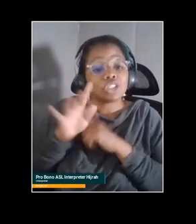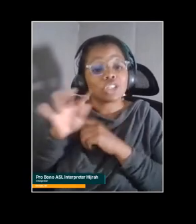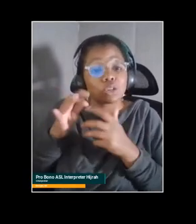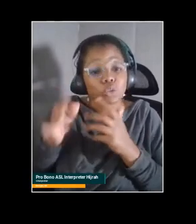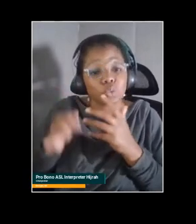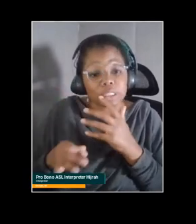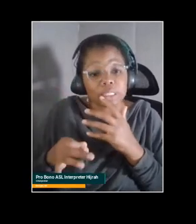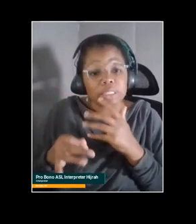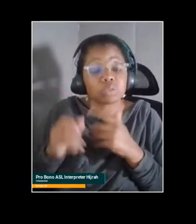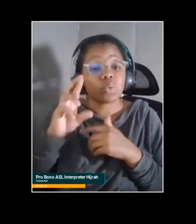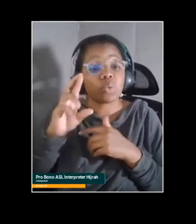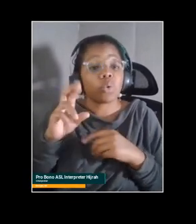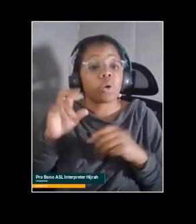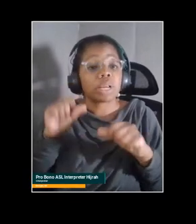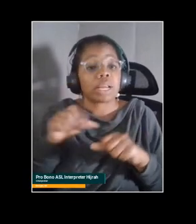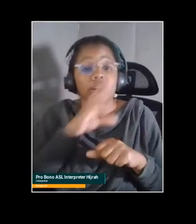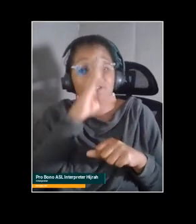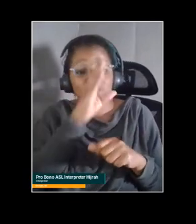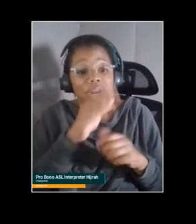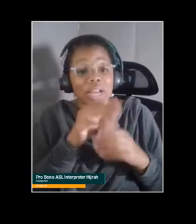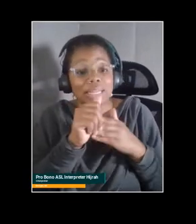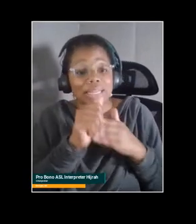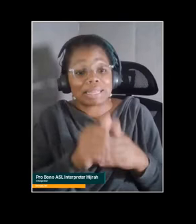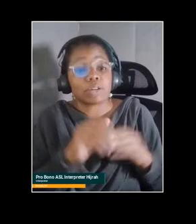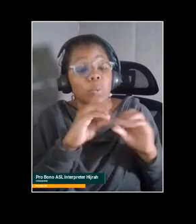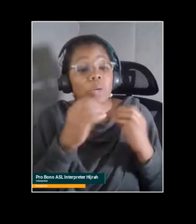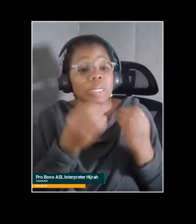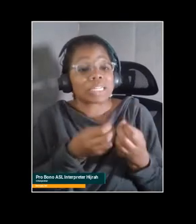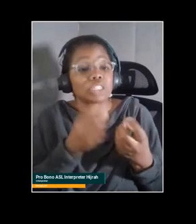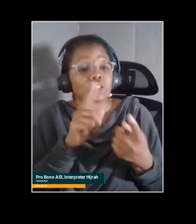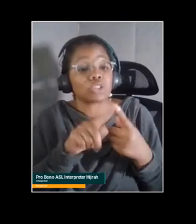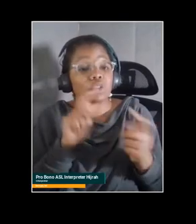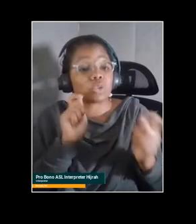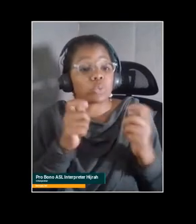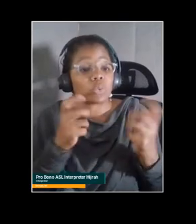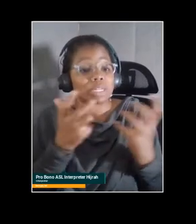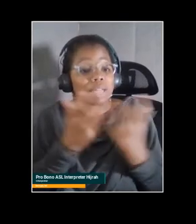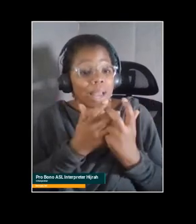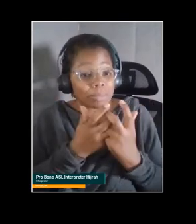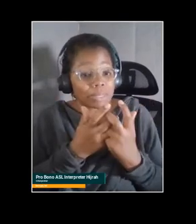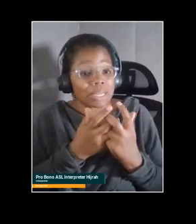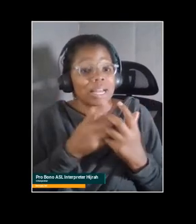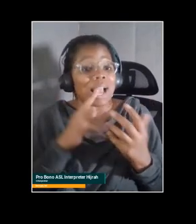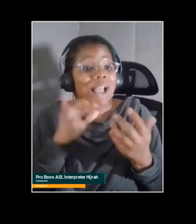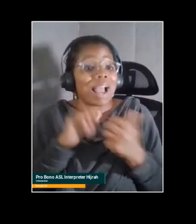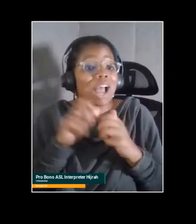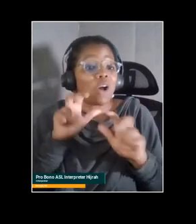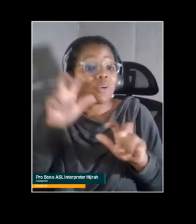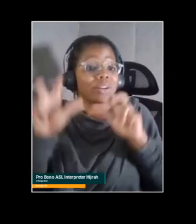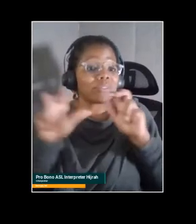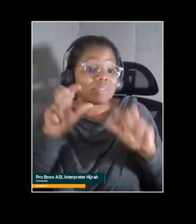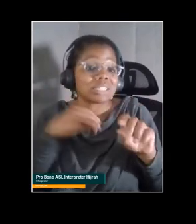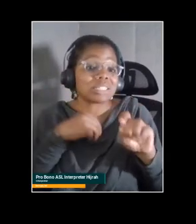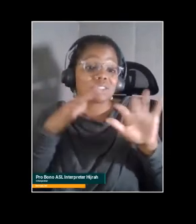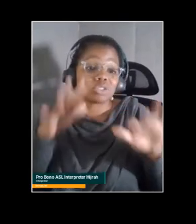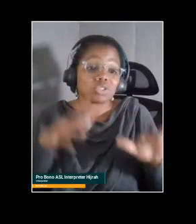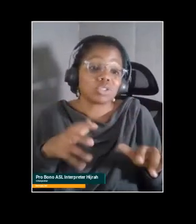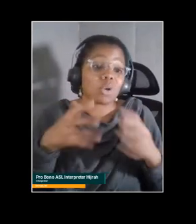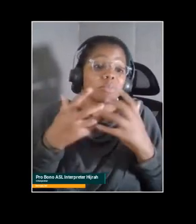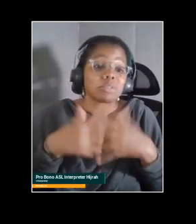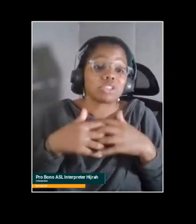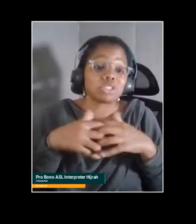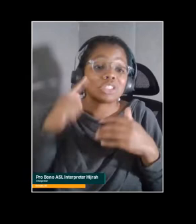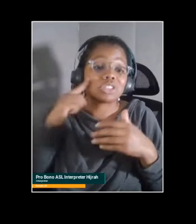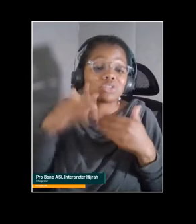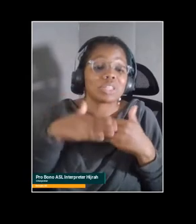or can directly lead organizations to adapt, perhaps by investing in snow machines for the next